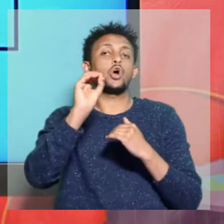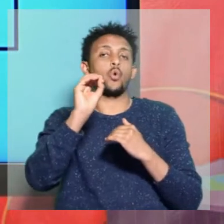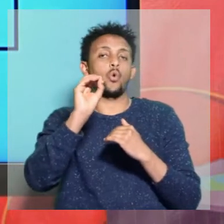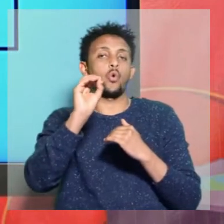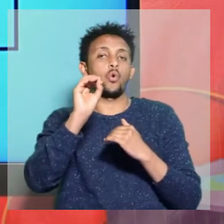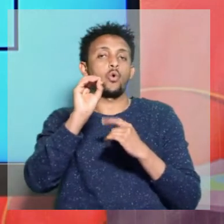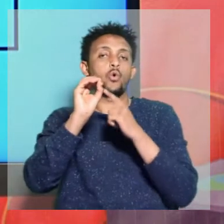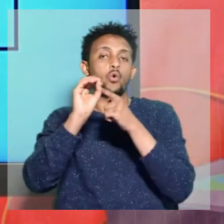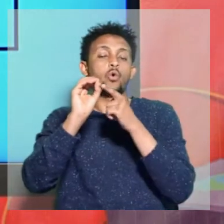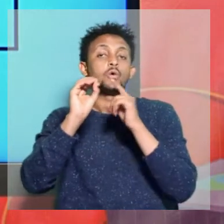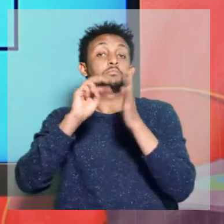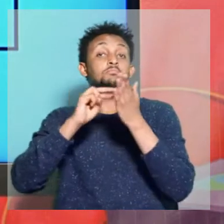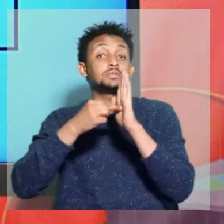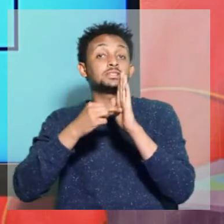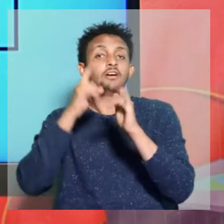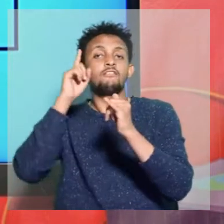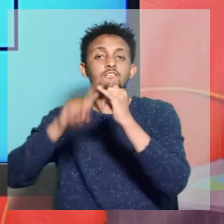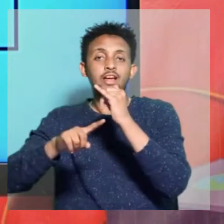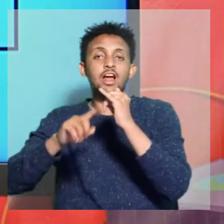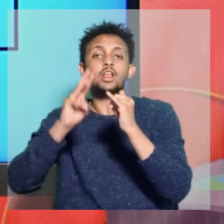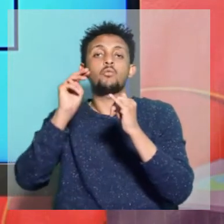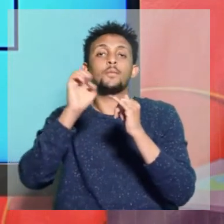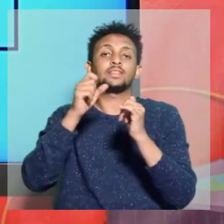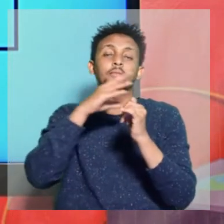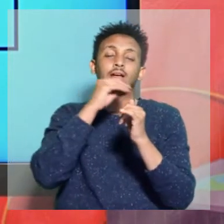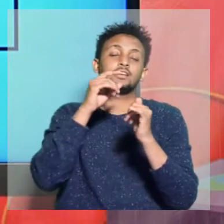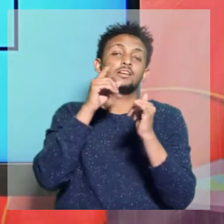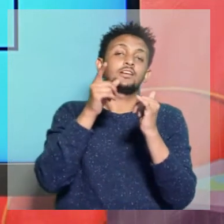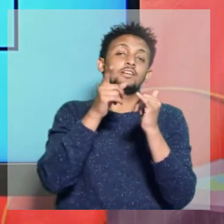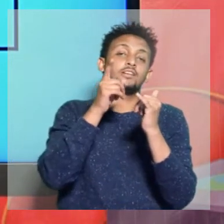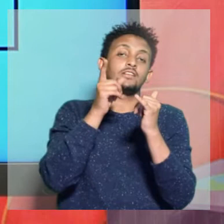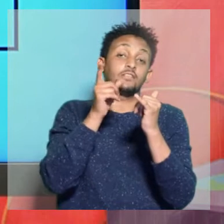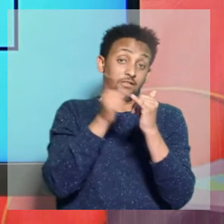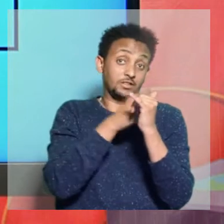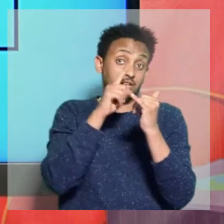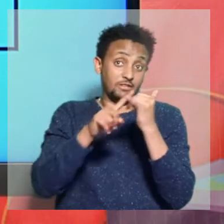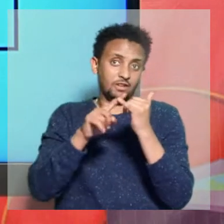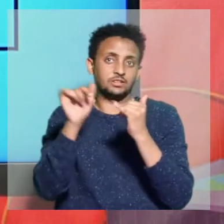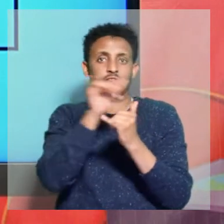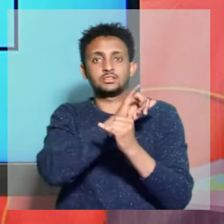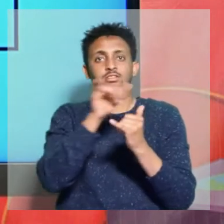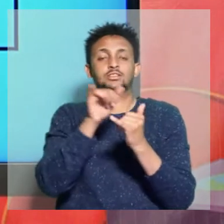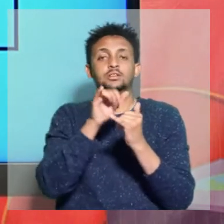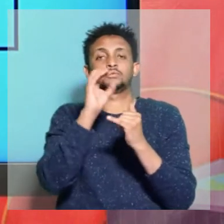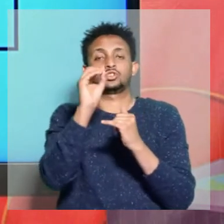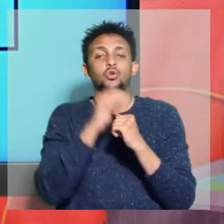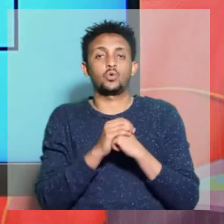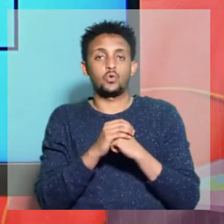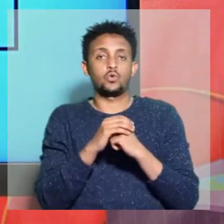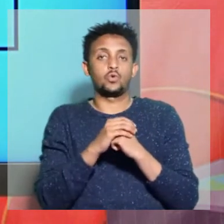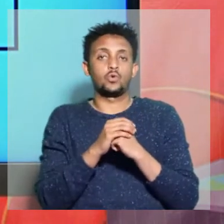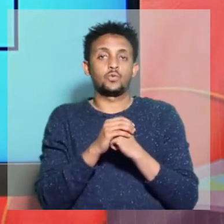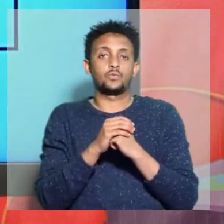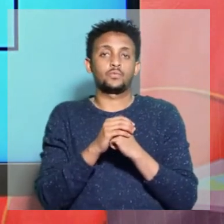is 0, meaning the final momentum minus the initial momentum is 0. The difference between the final and initial is